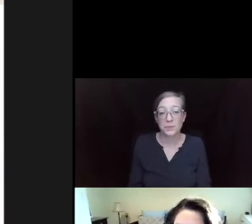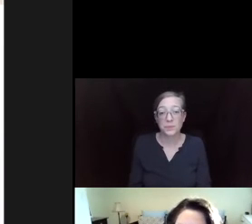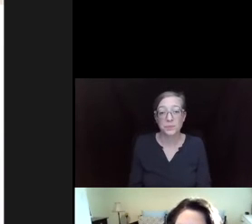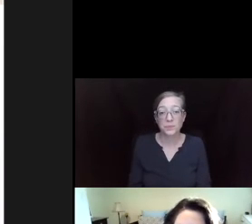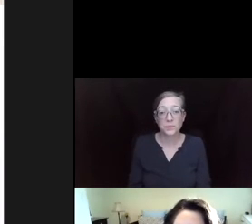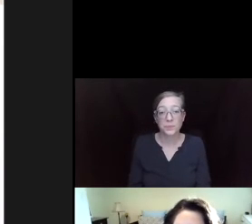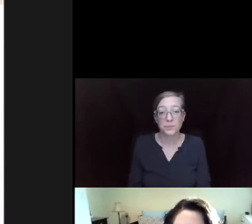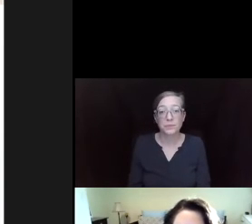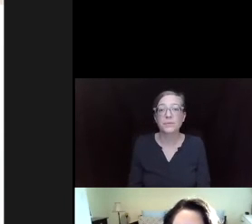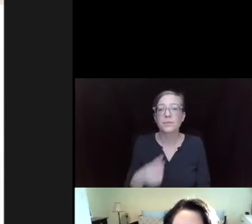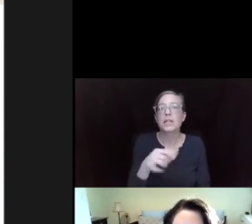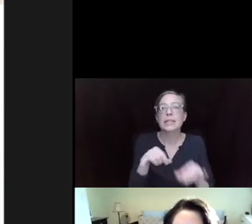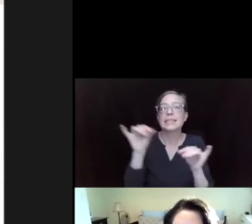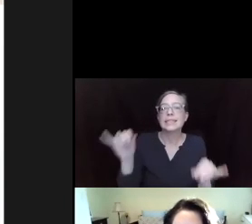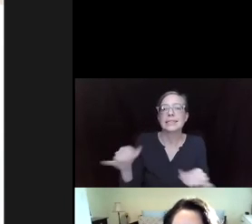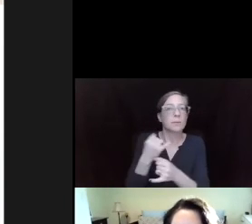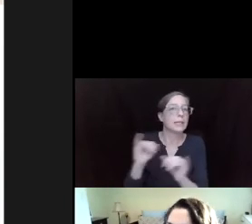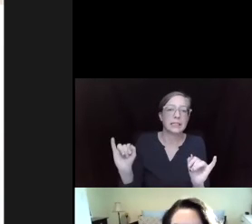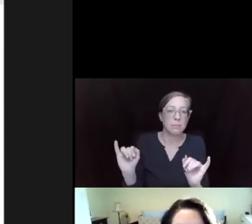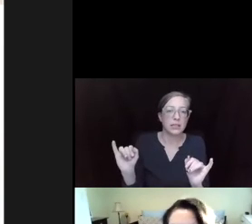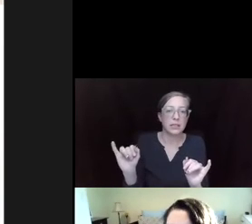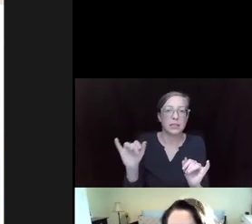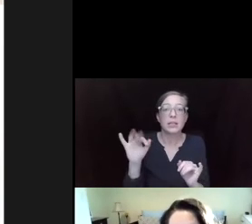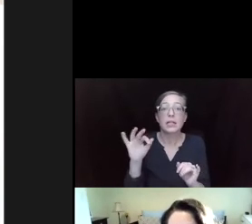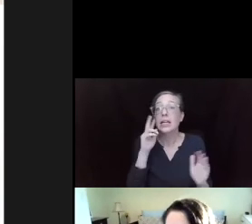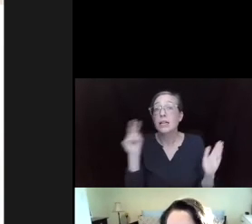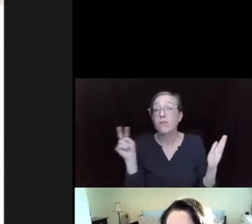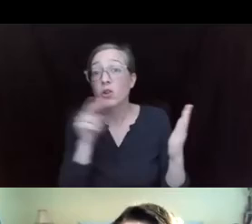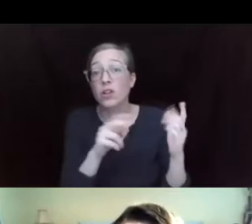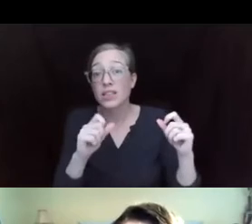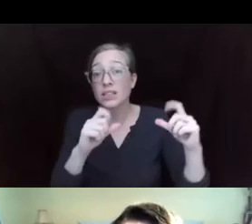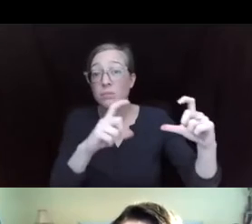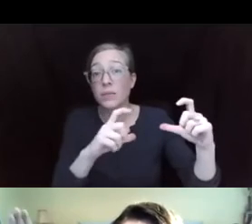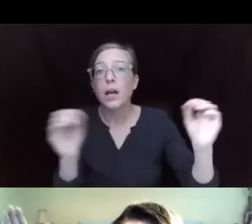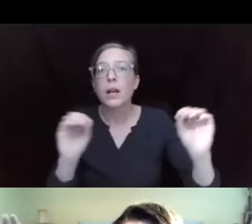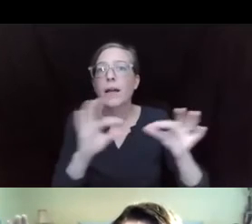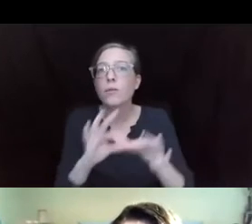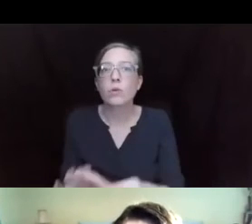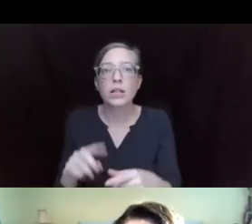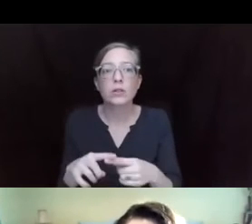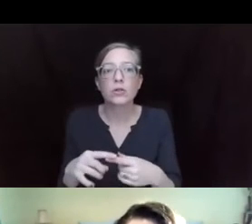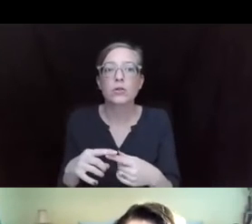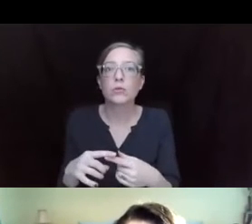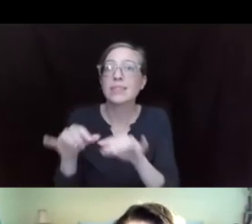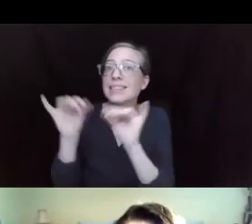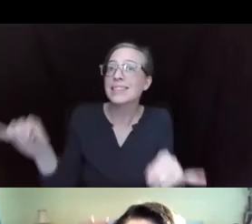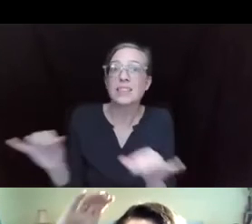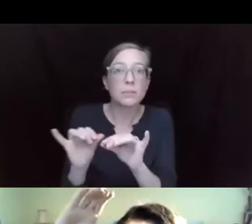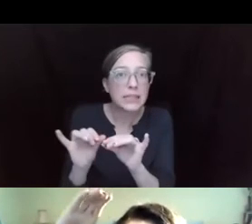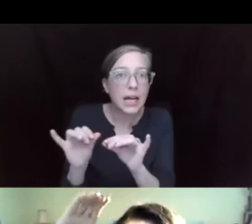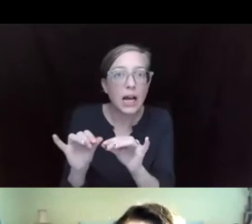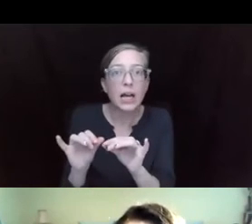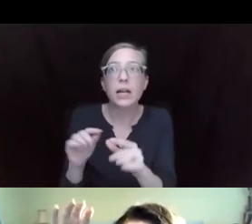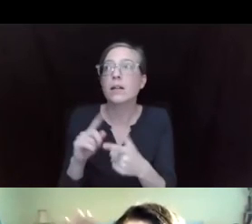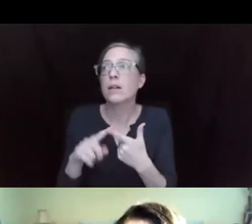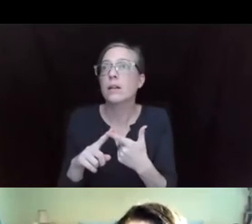system independent because if you look at the expression right here, it doesn't have anything related to the size of the system, the shape of the poles, the